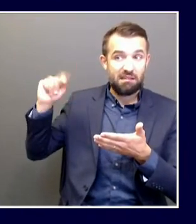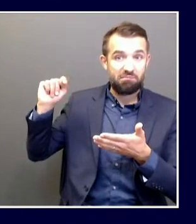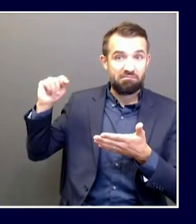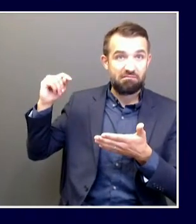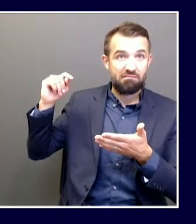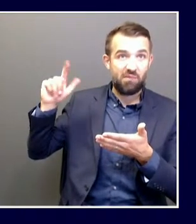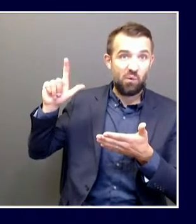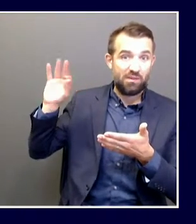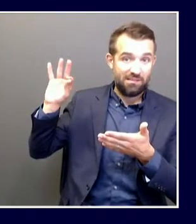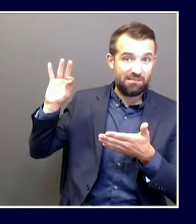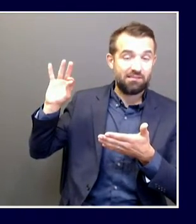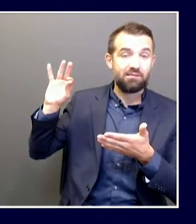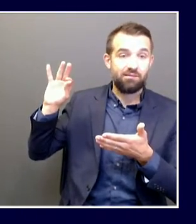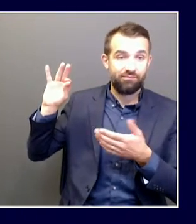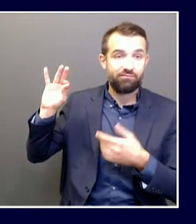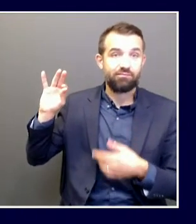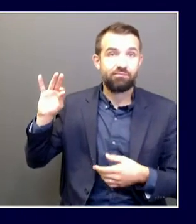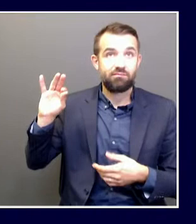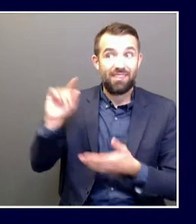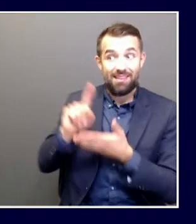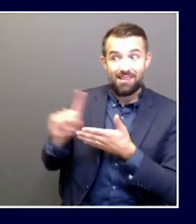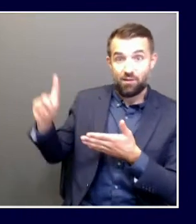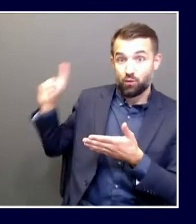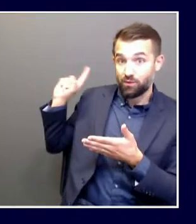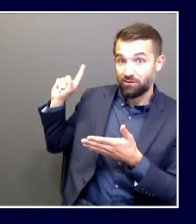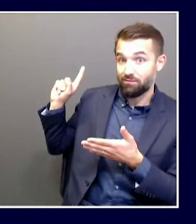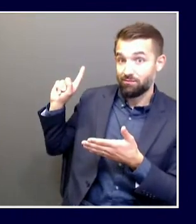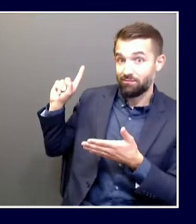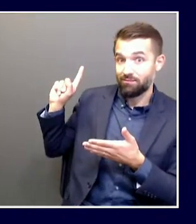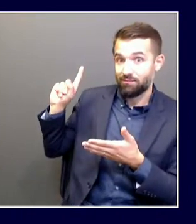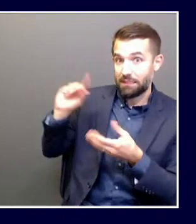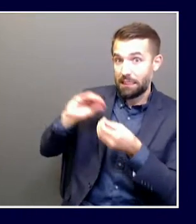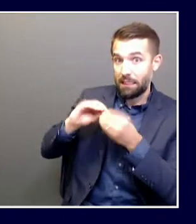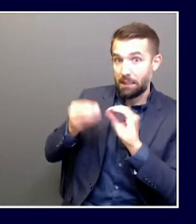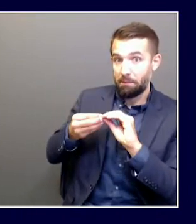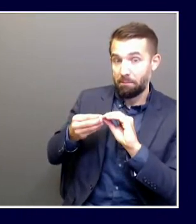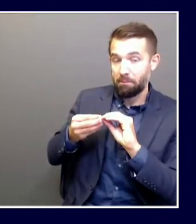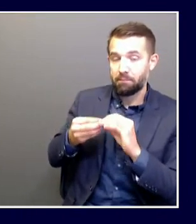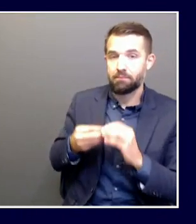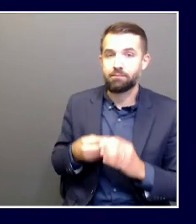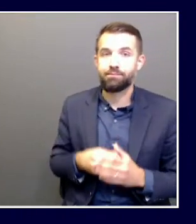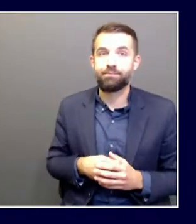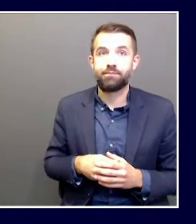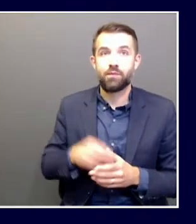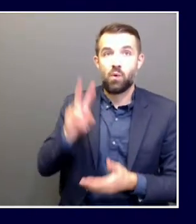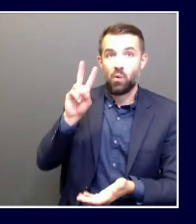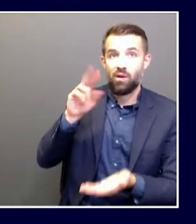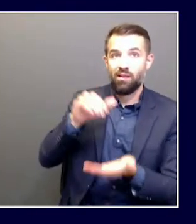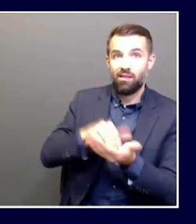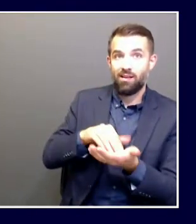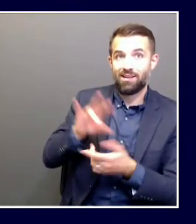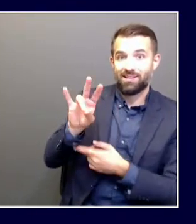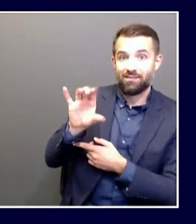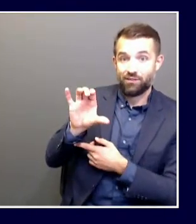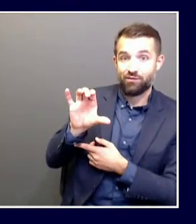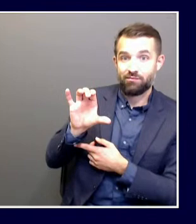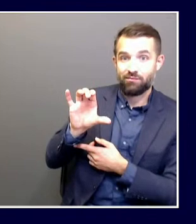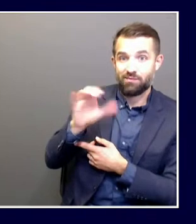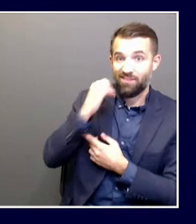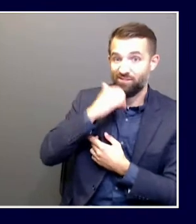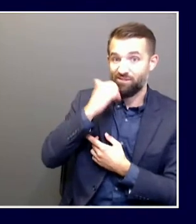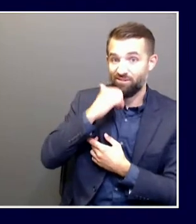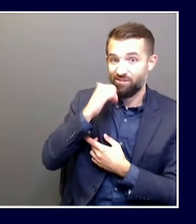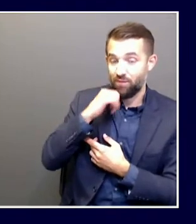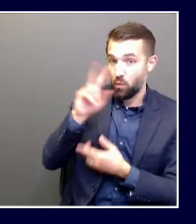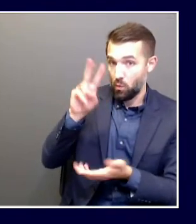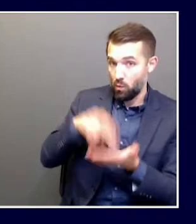29th. Yeah. So exactly a week ago, that rate was 2,700 doses per day. And 2